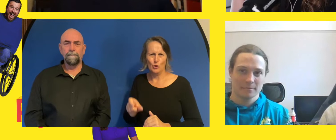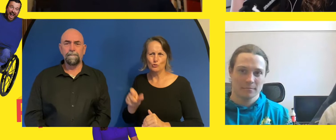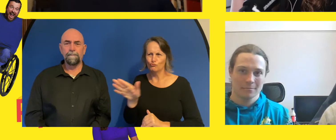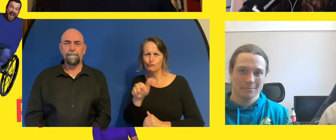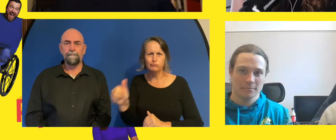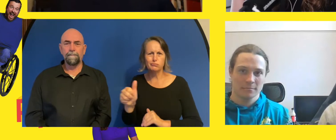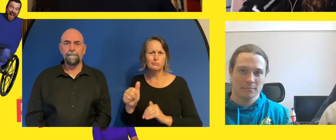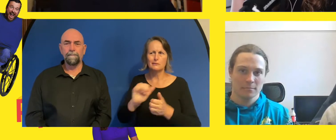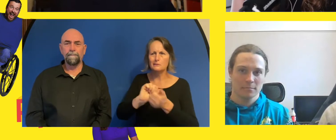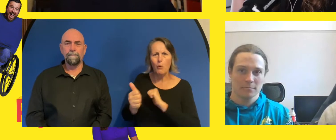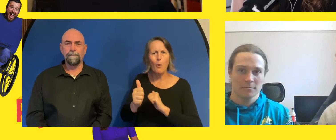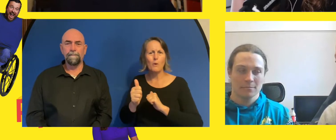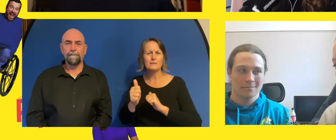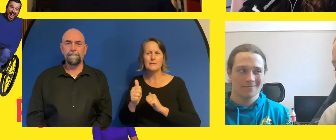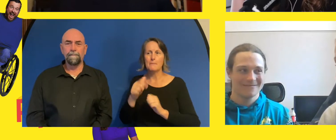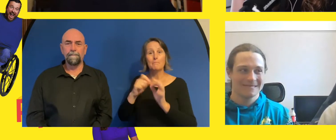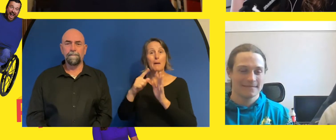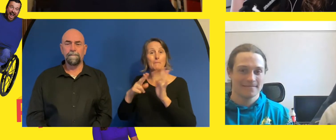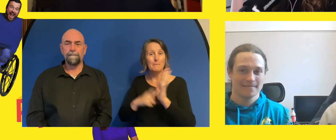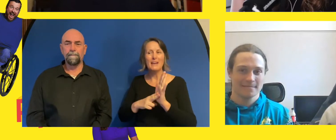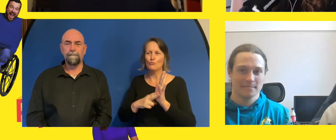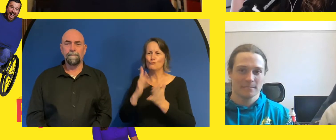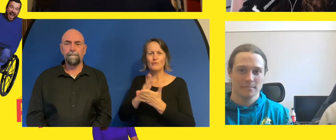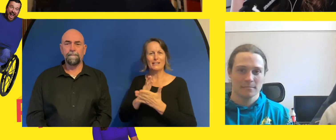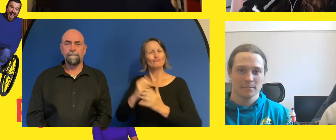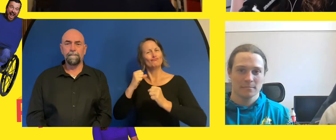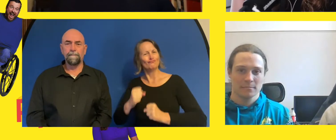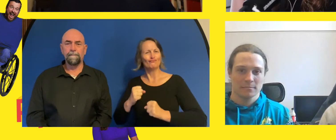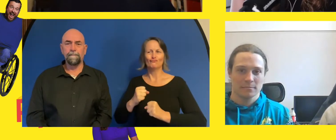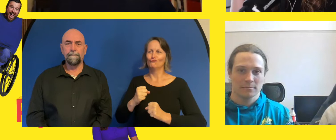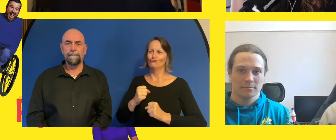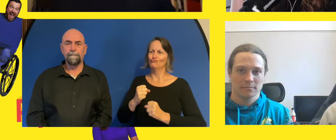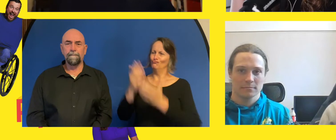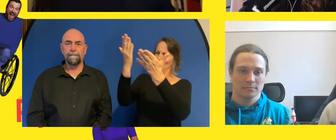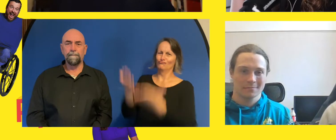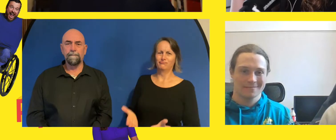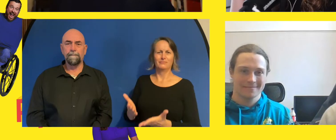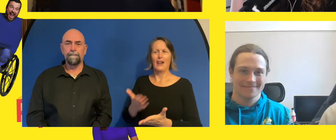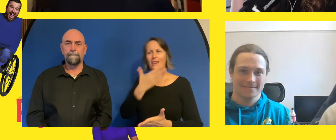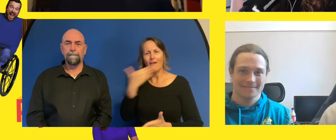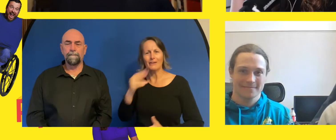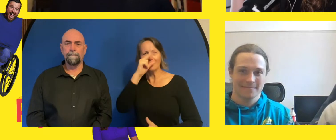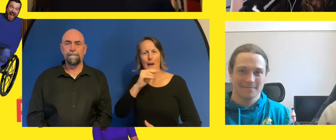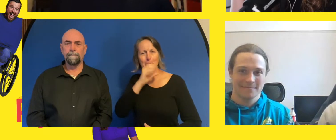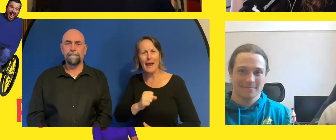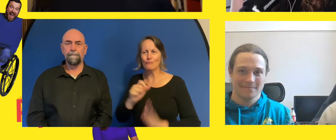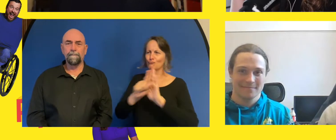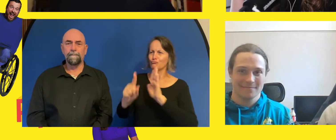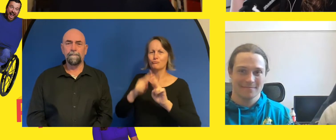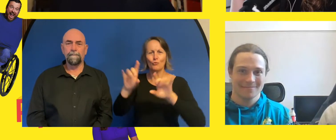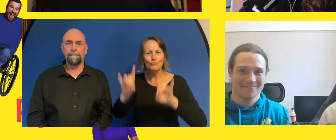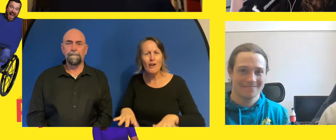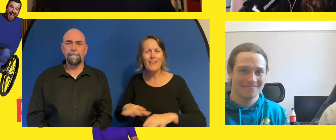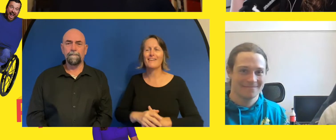Australian Paralympian, stand-up young man, and I think he's just the most he's an amazing role model. He's someone who